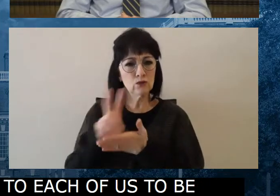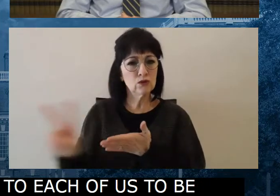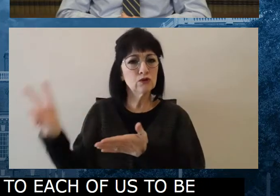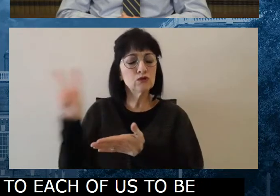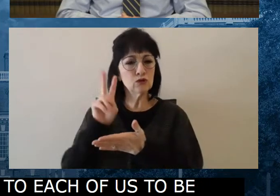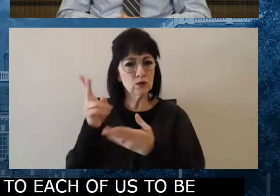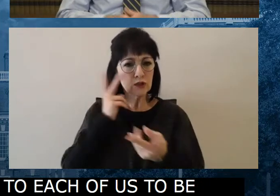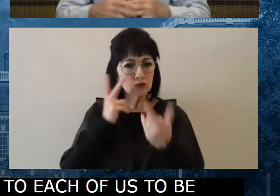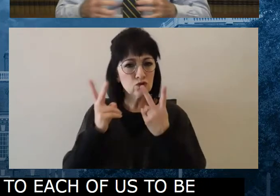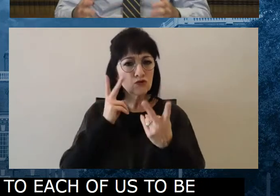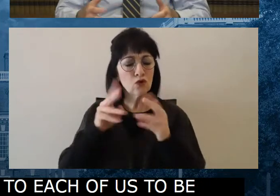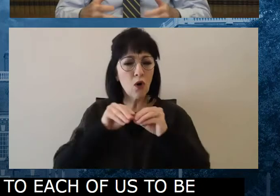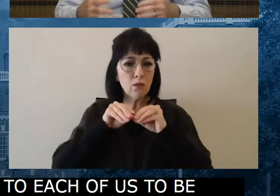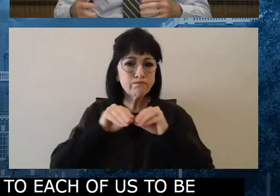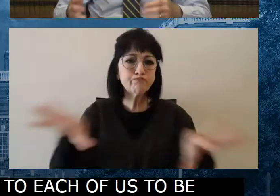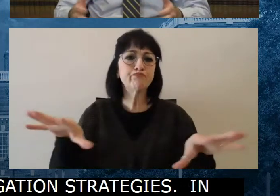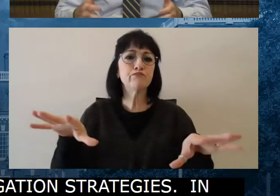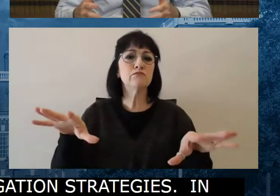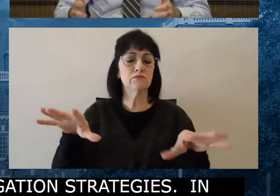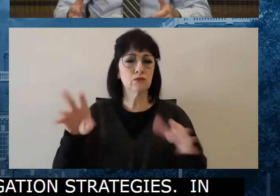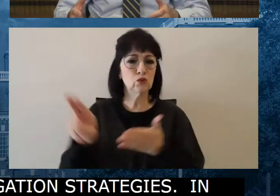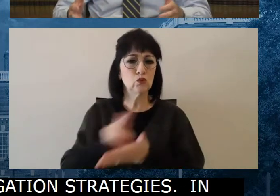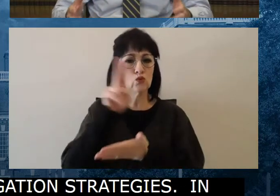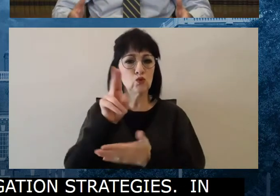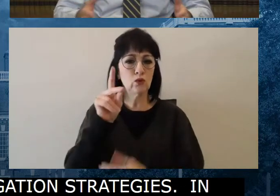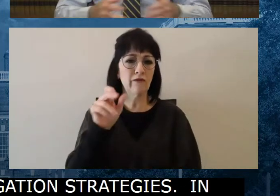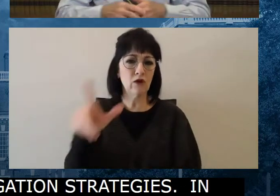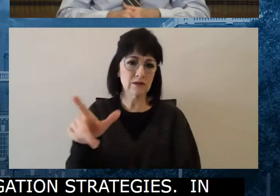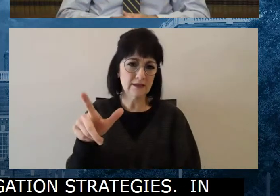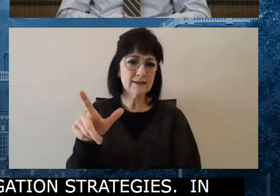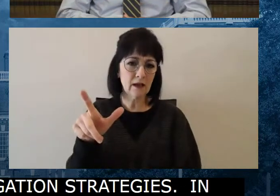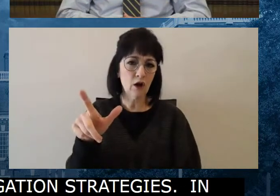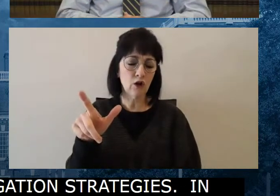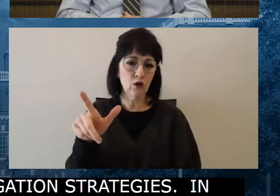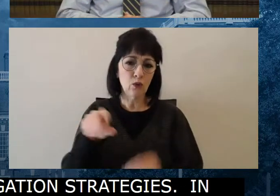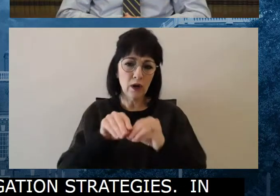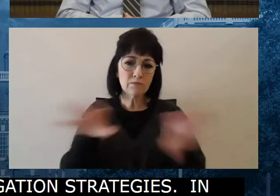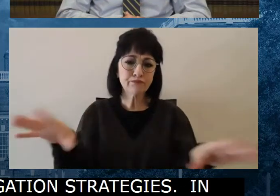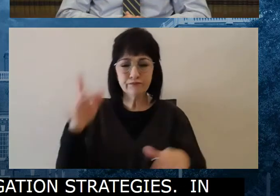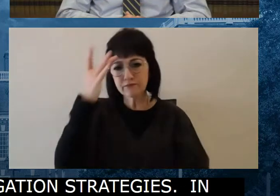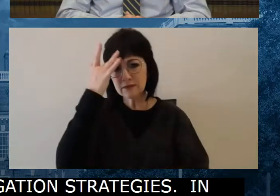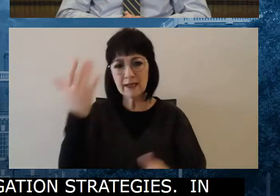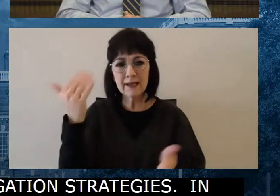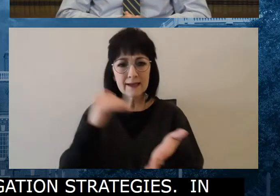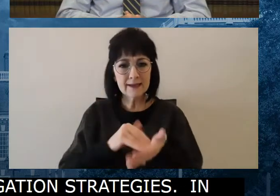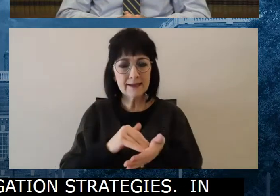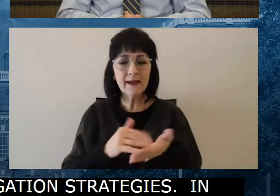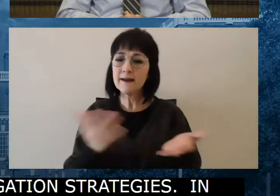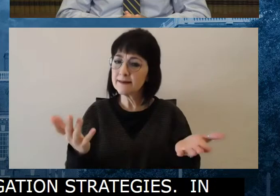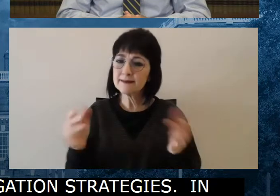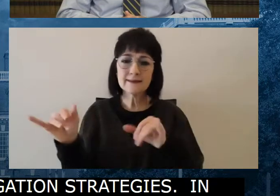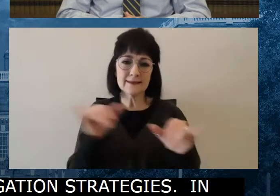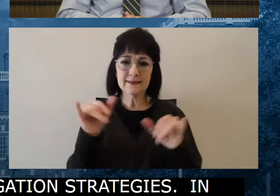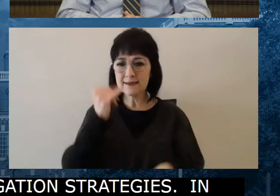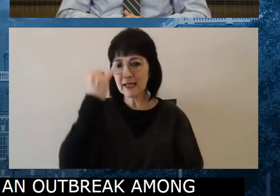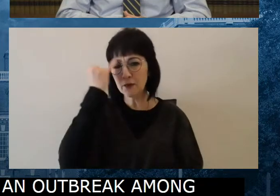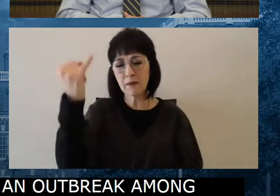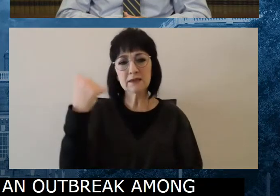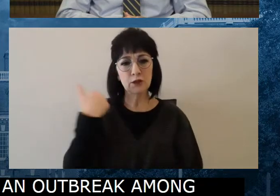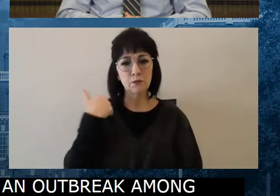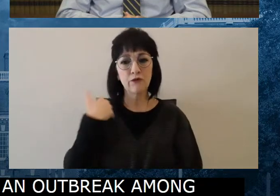Delaware. Basically similar situations, not following all the mitigation strategies and mask wearing